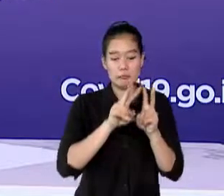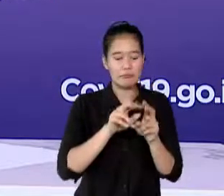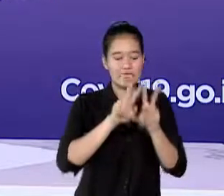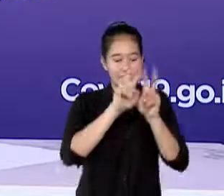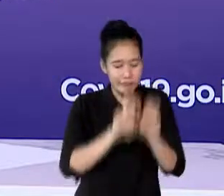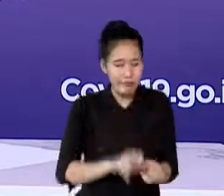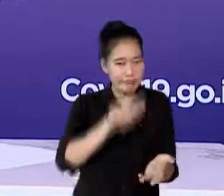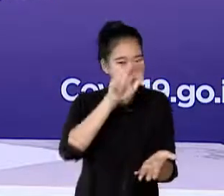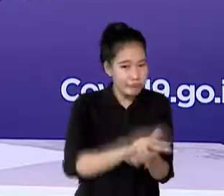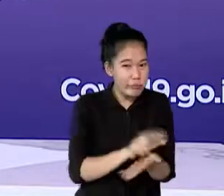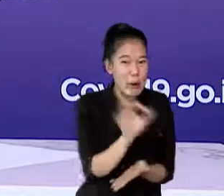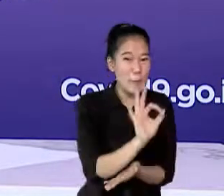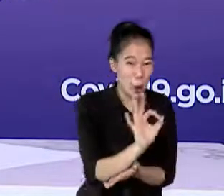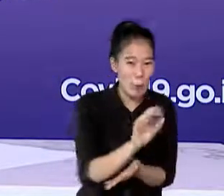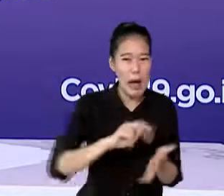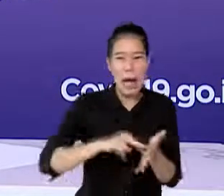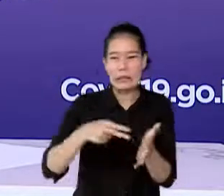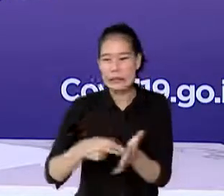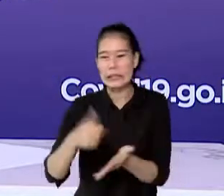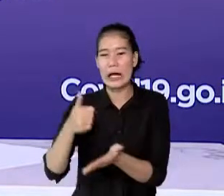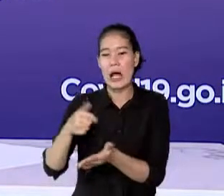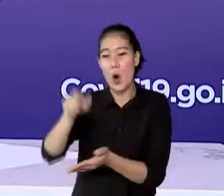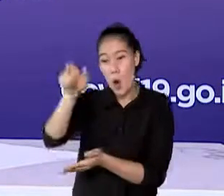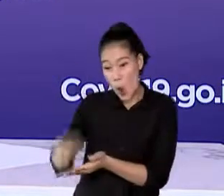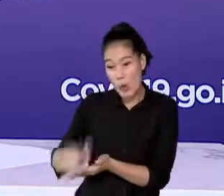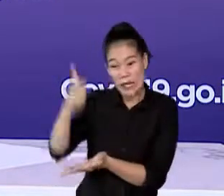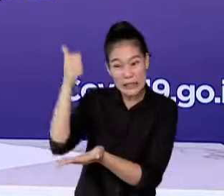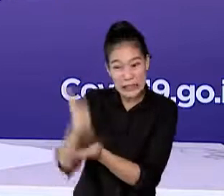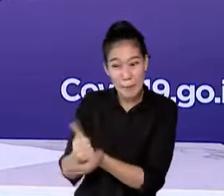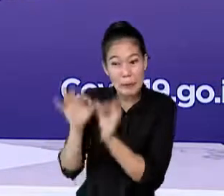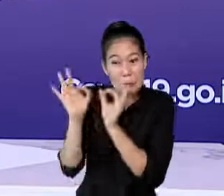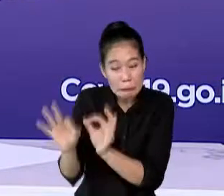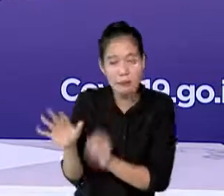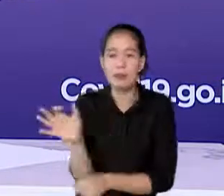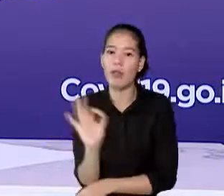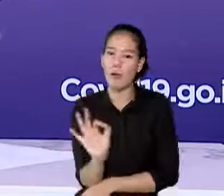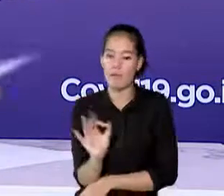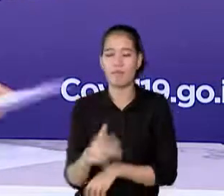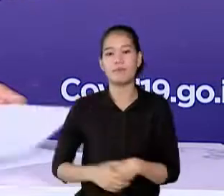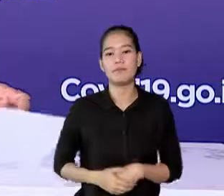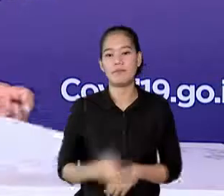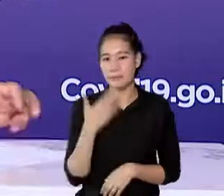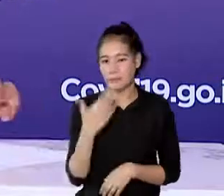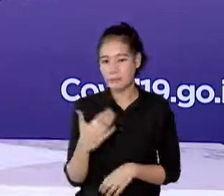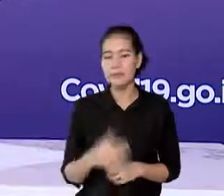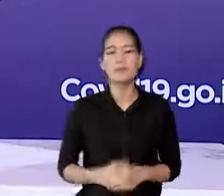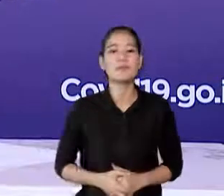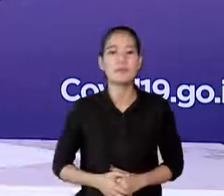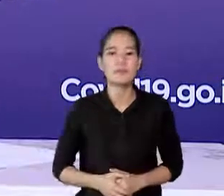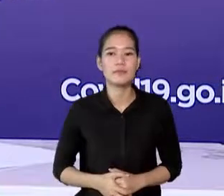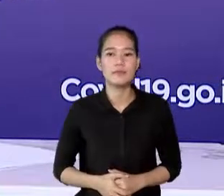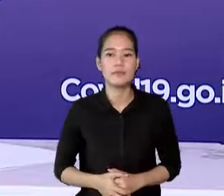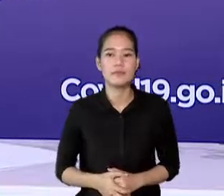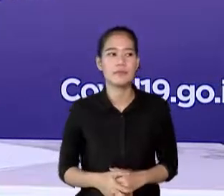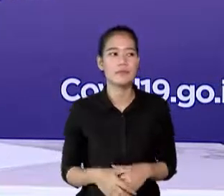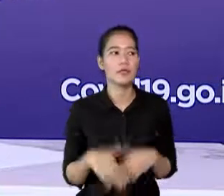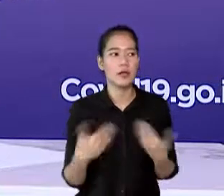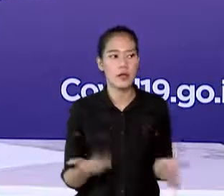results, then there is no guarantee of individuals' immunity. Thank you.